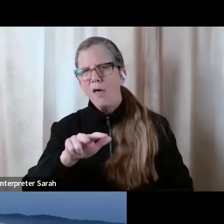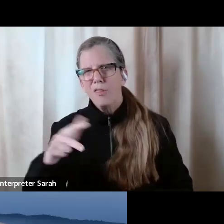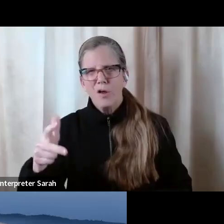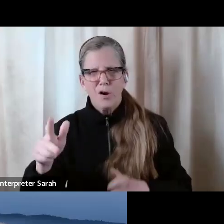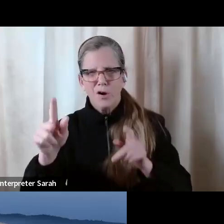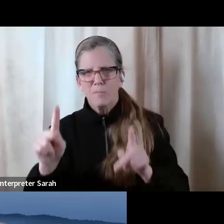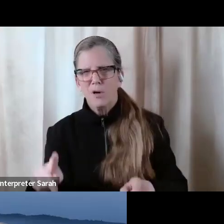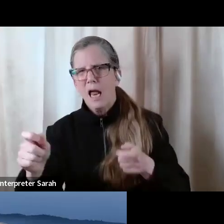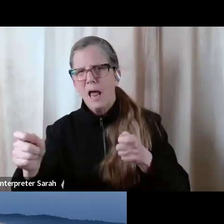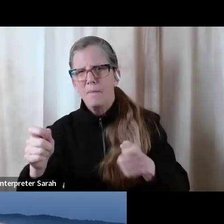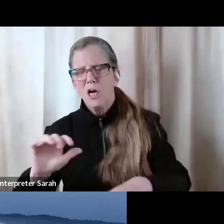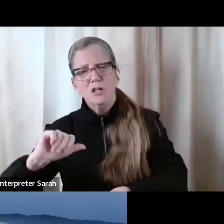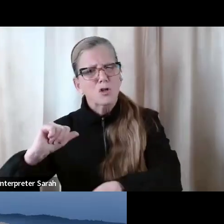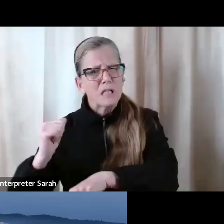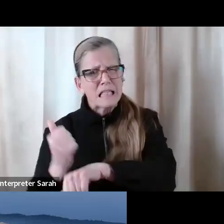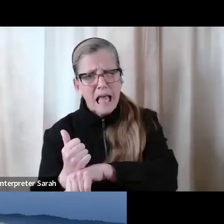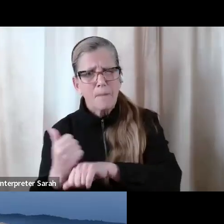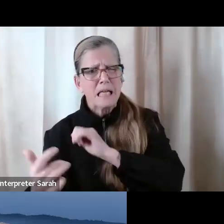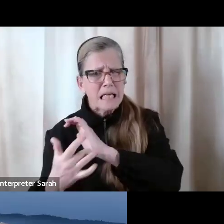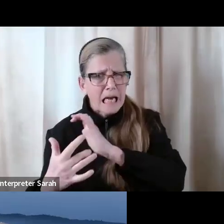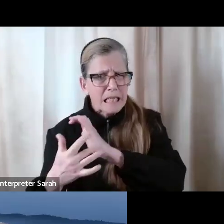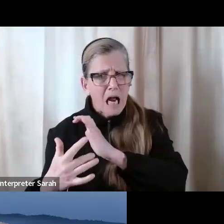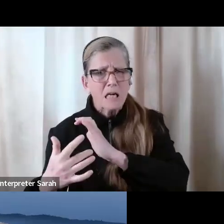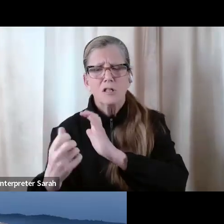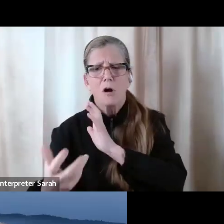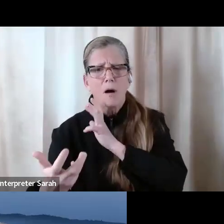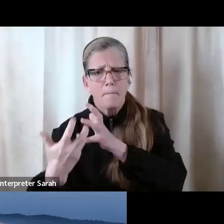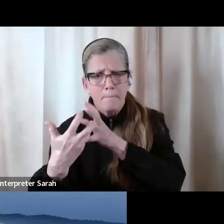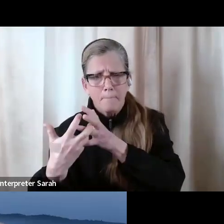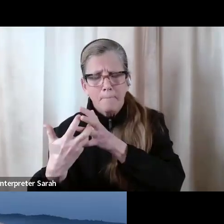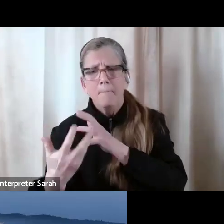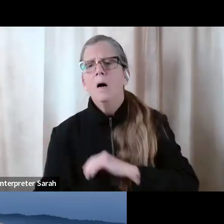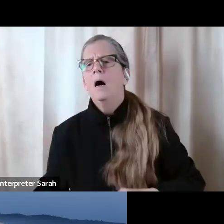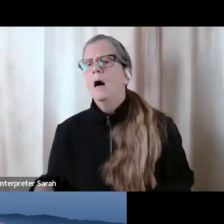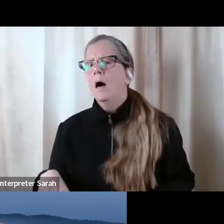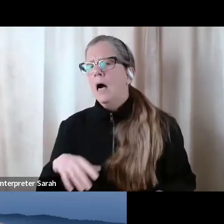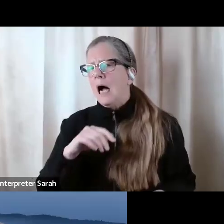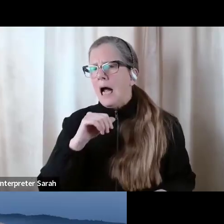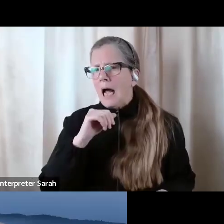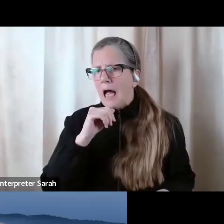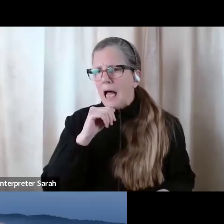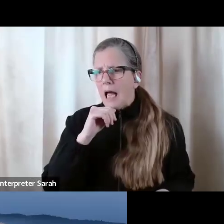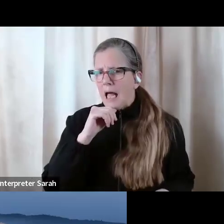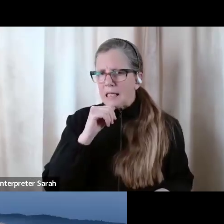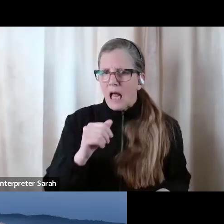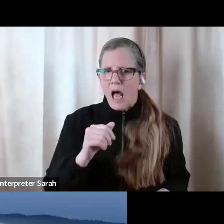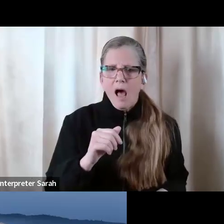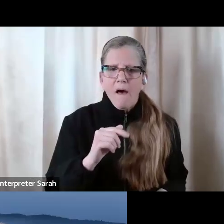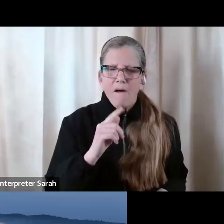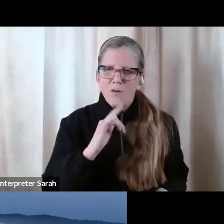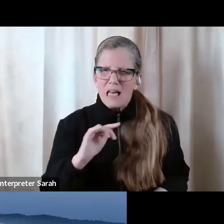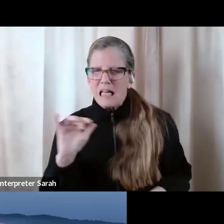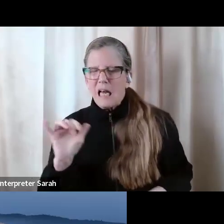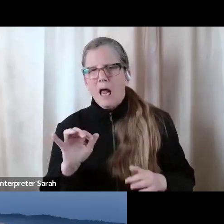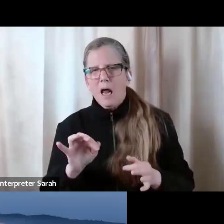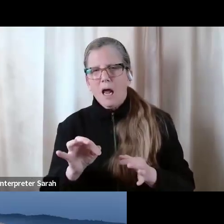up the back-end interfaces. And so there is potentially, it's not necessarily a lag time, but the process from